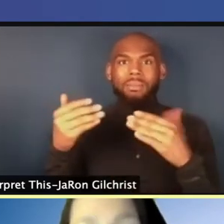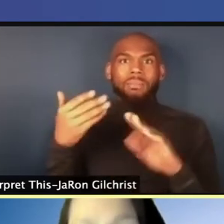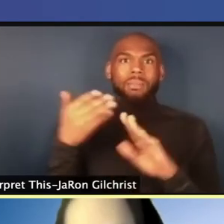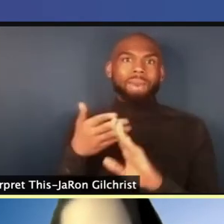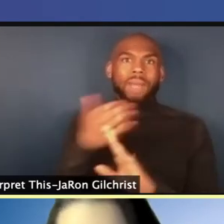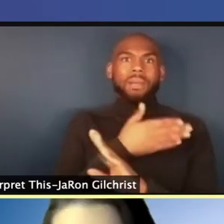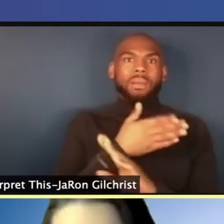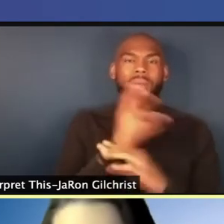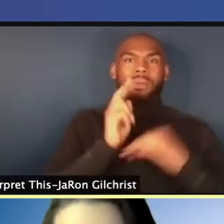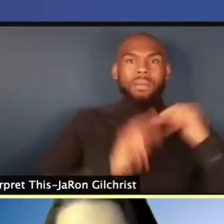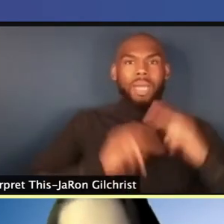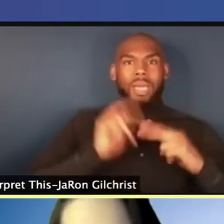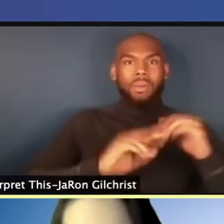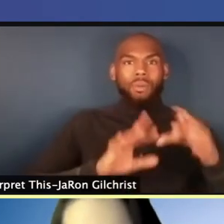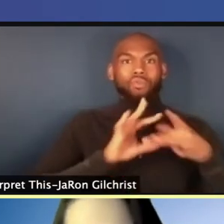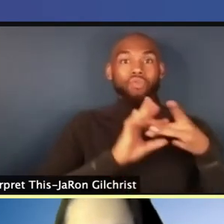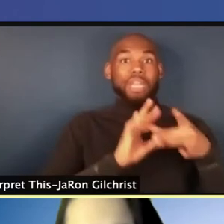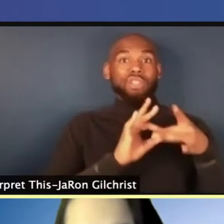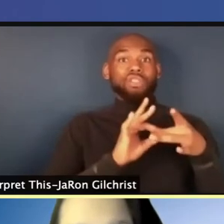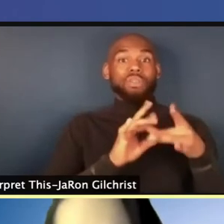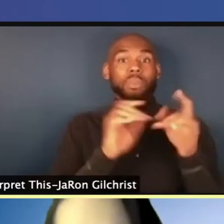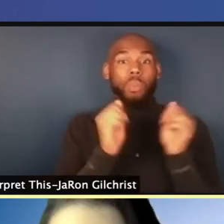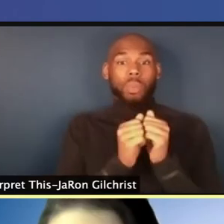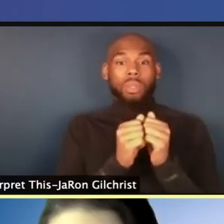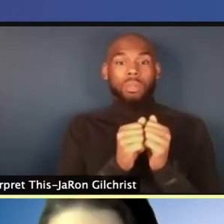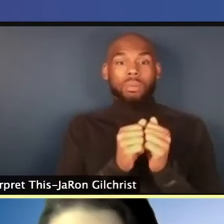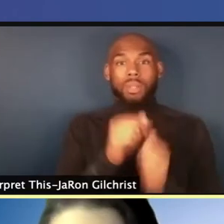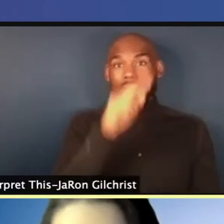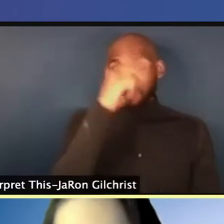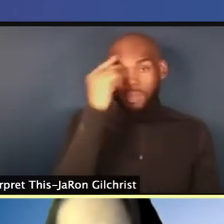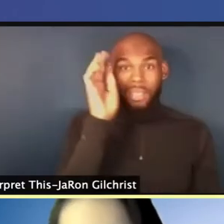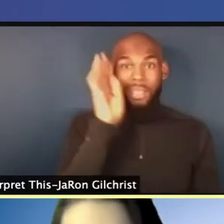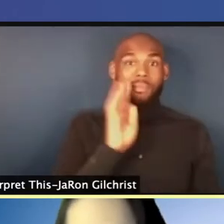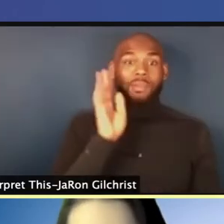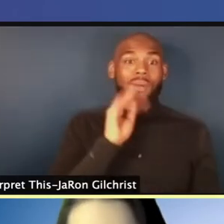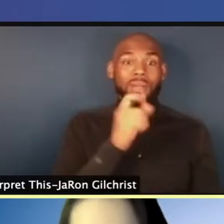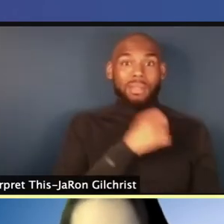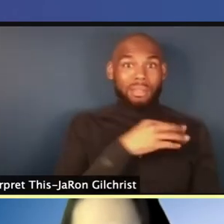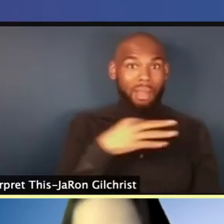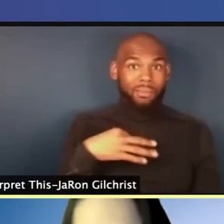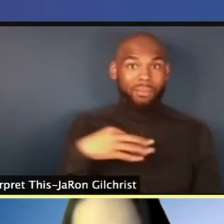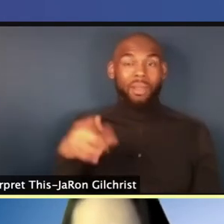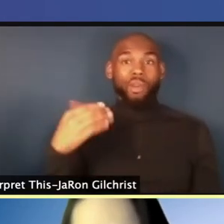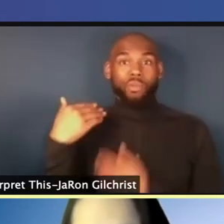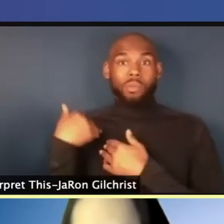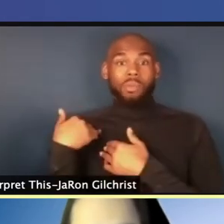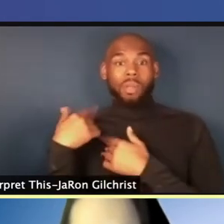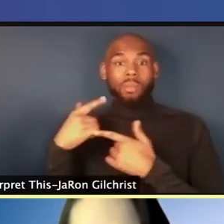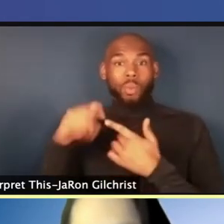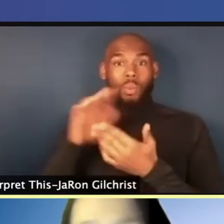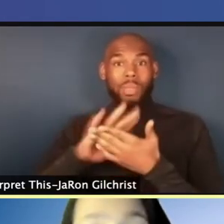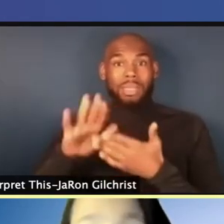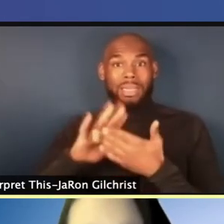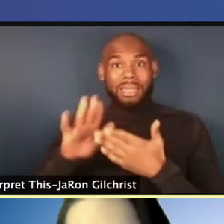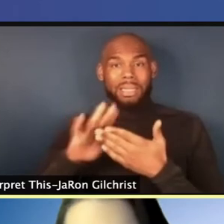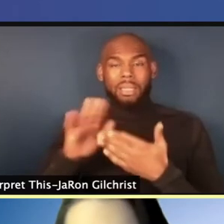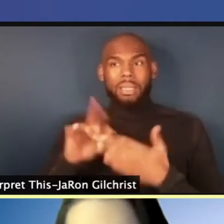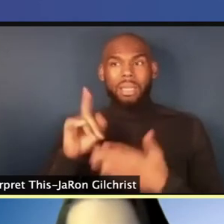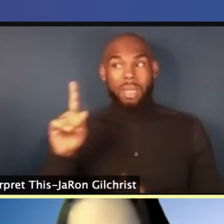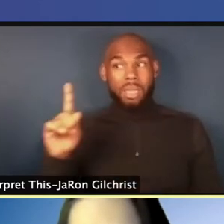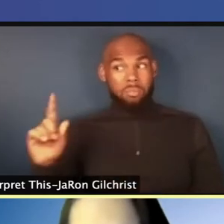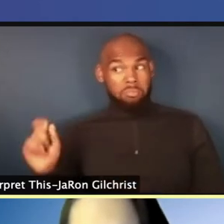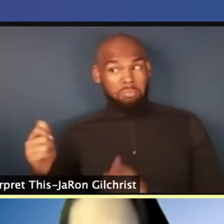built relationships with the Black and Brown staff who are going to be responsible for cleaning up that mess and got buy-in before they just went and